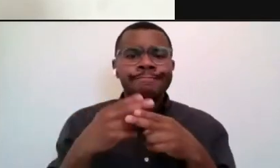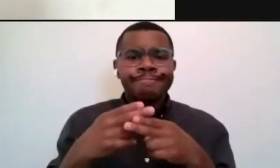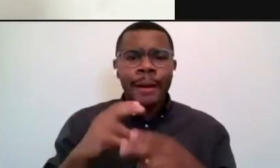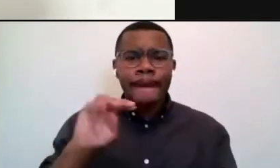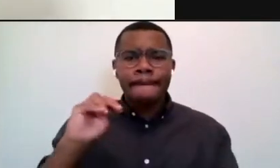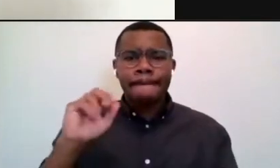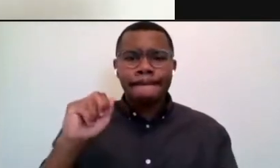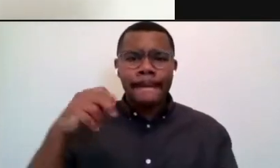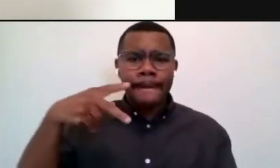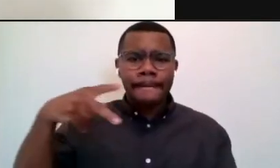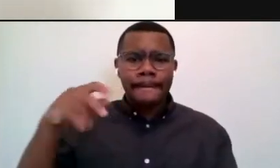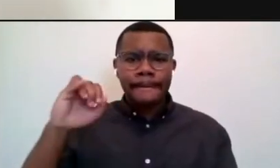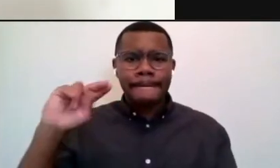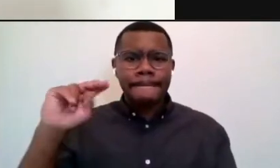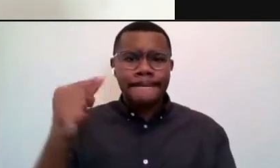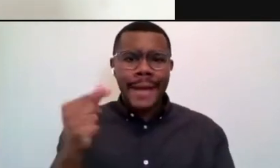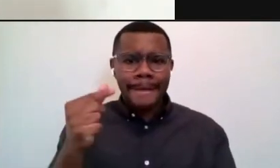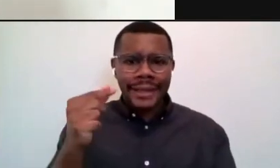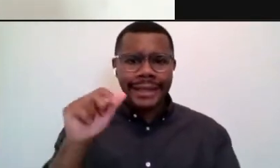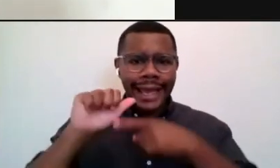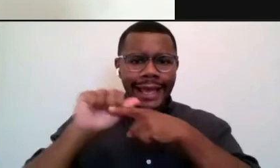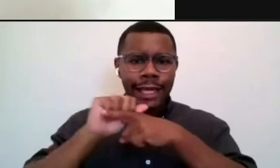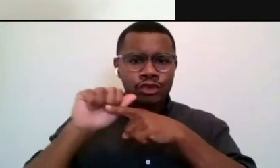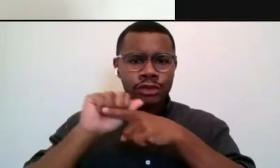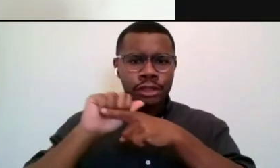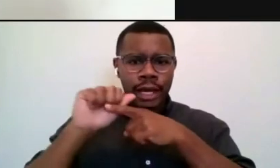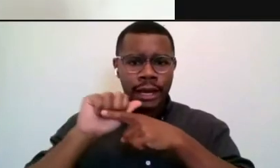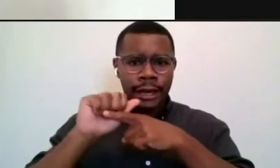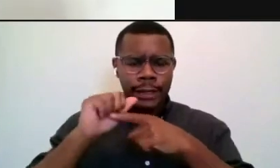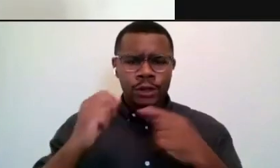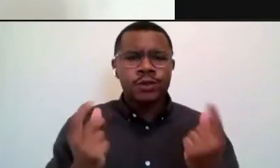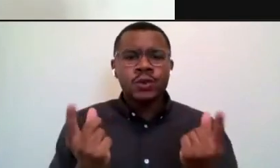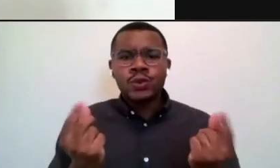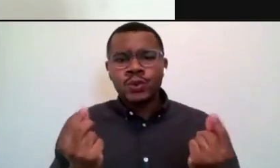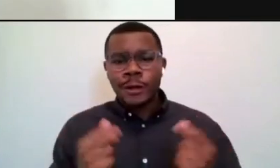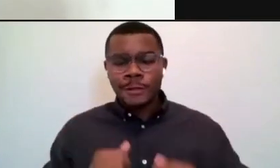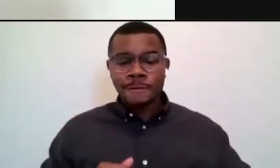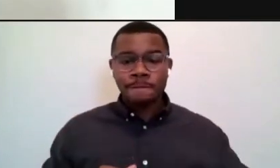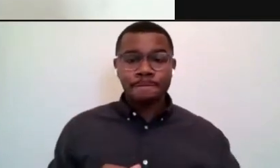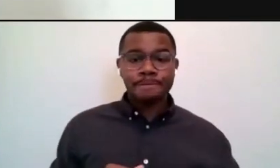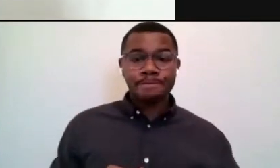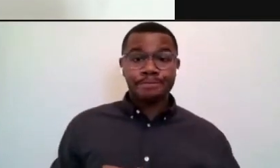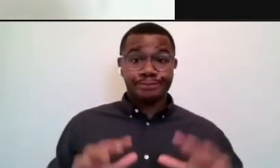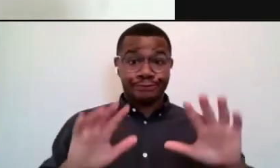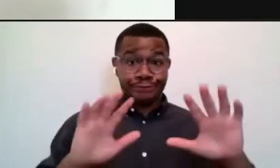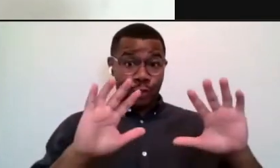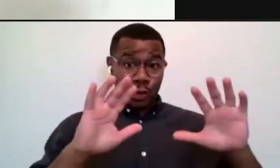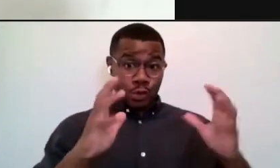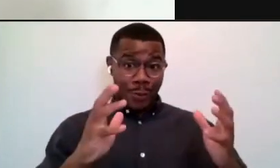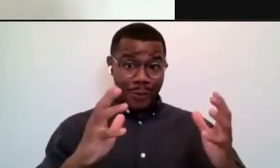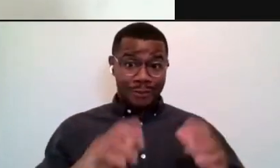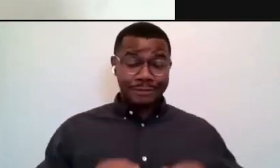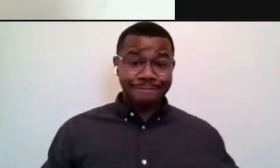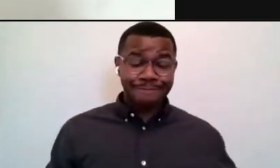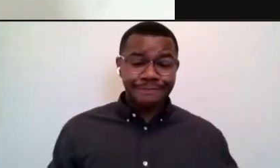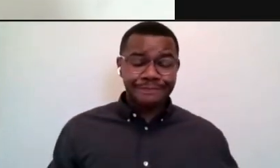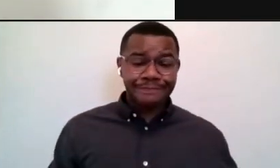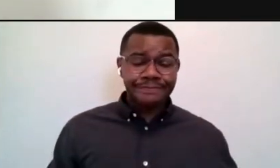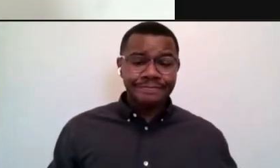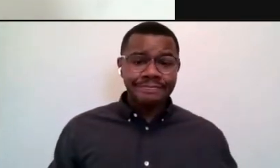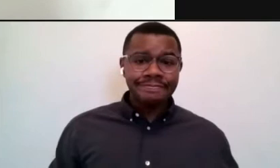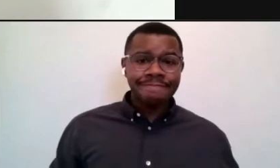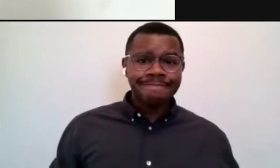where you set up, you engage the group in deciding what the